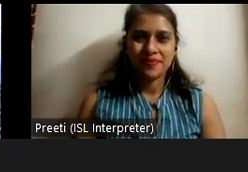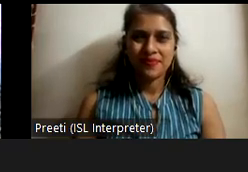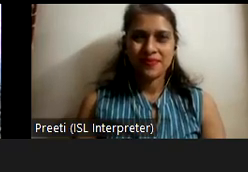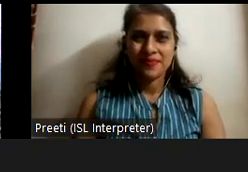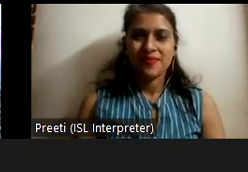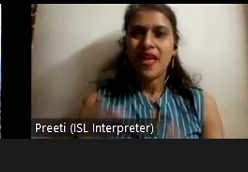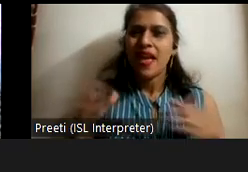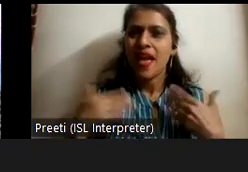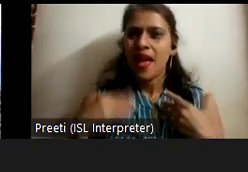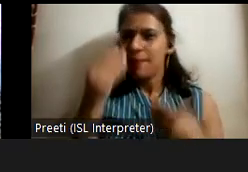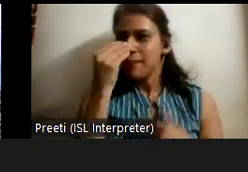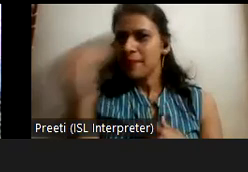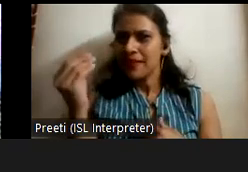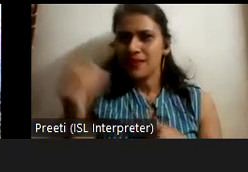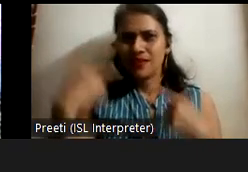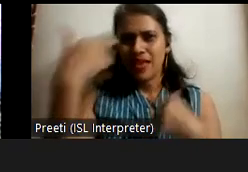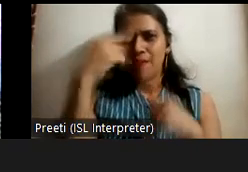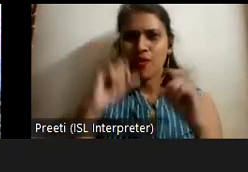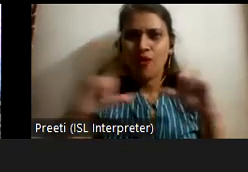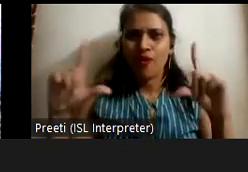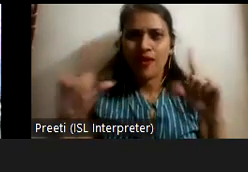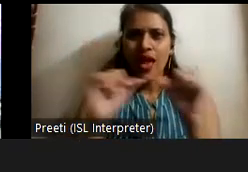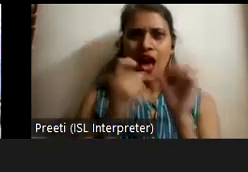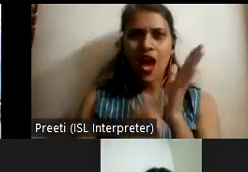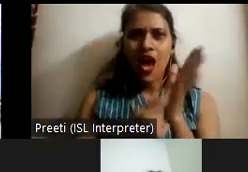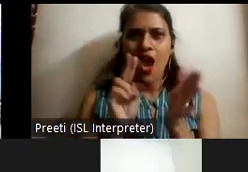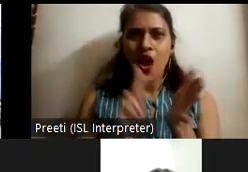Arunji, can you come on camera, please?